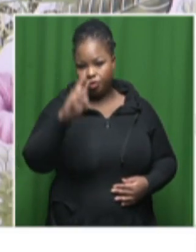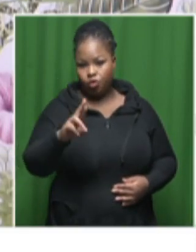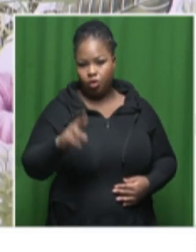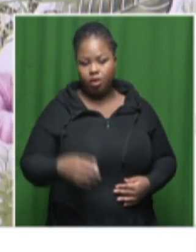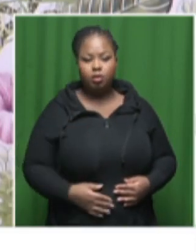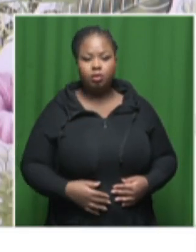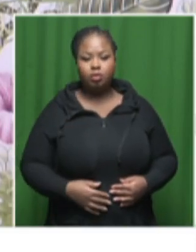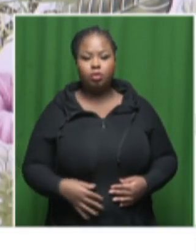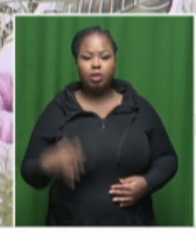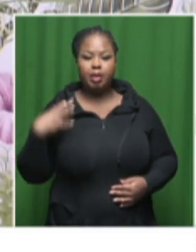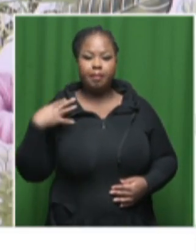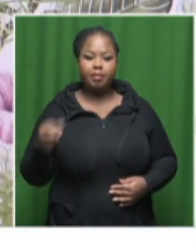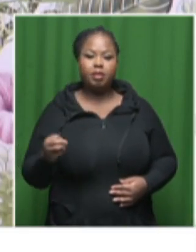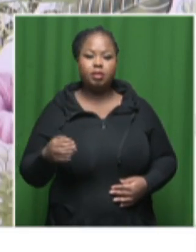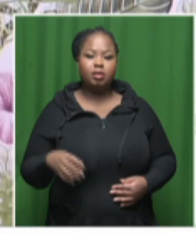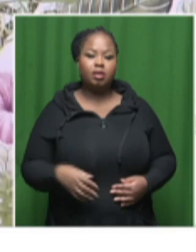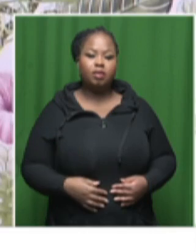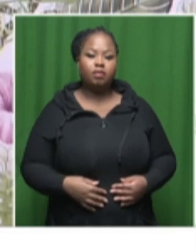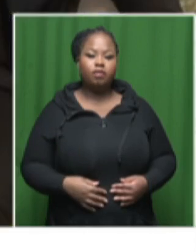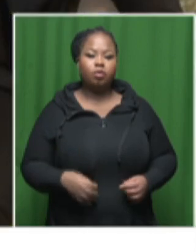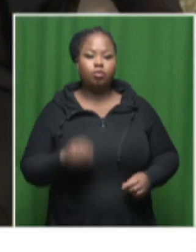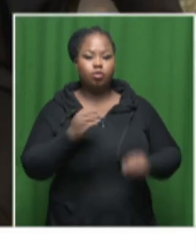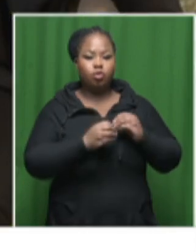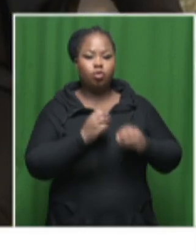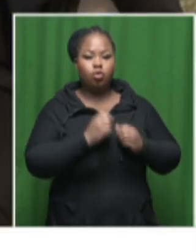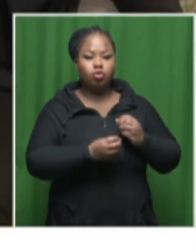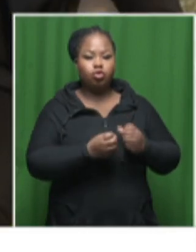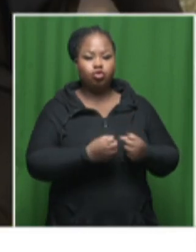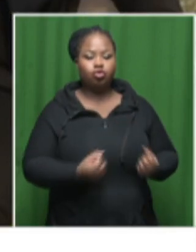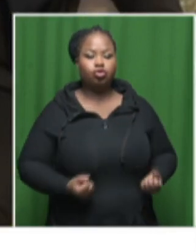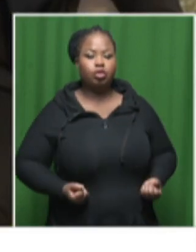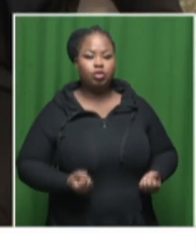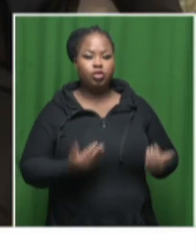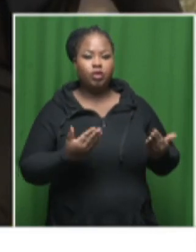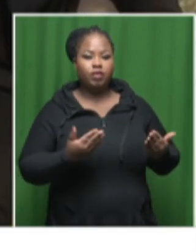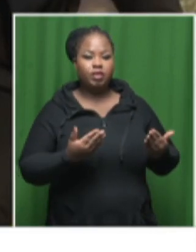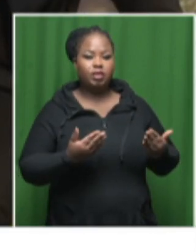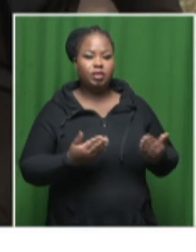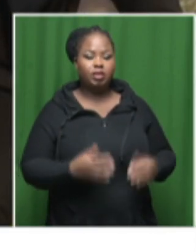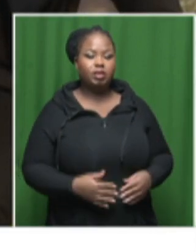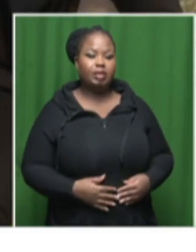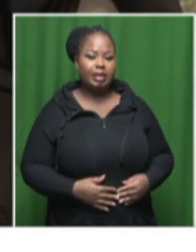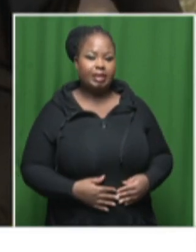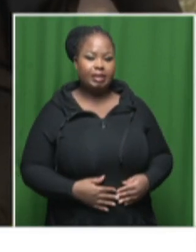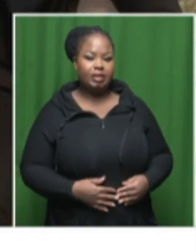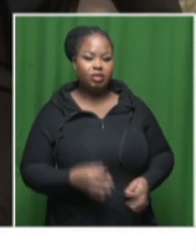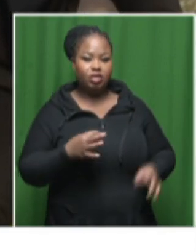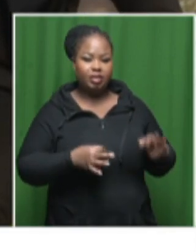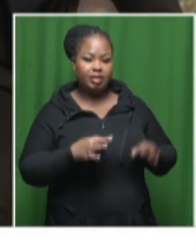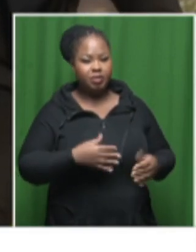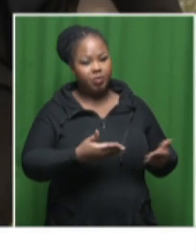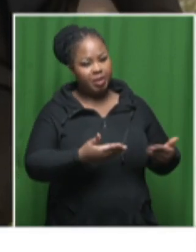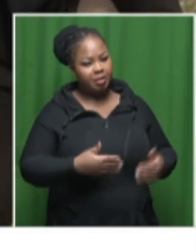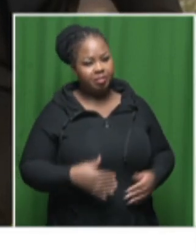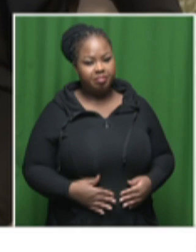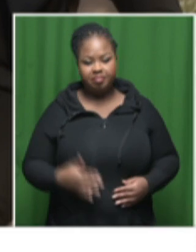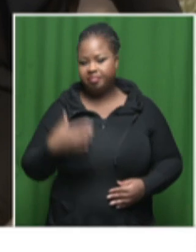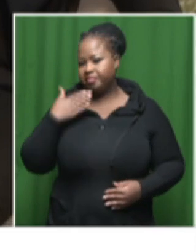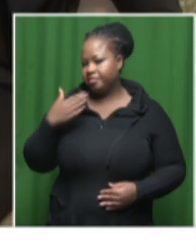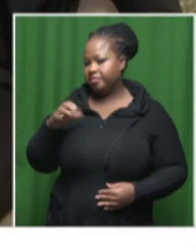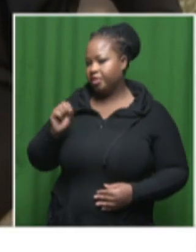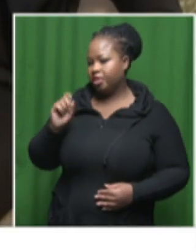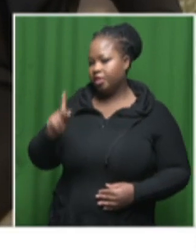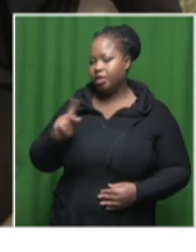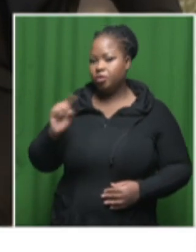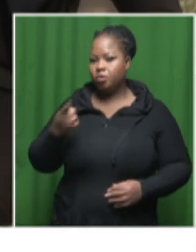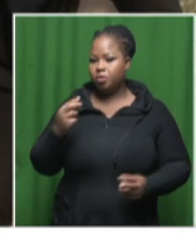the Minister for Correctional Services and Justice. Thanks so much, Minister. Welcome to Morning Live. Thank you, Sakina, and